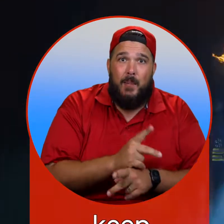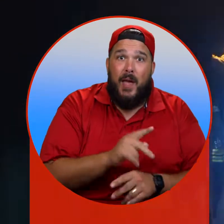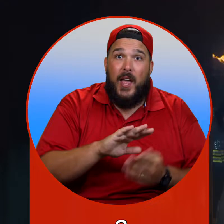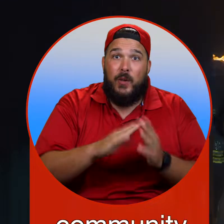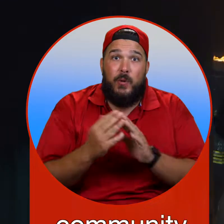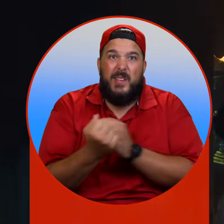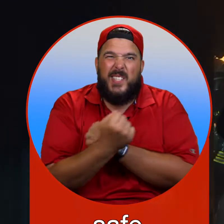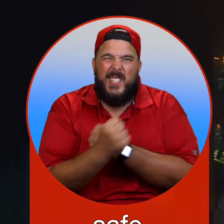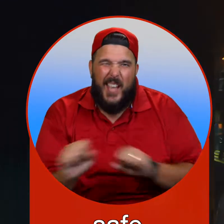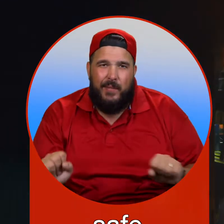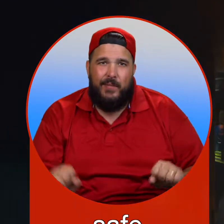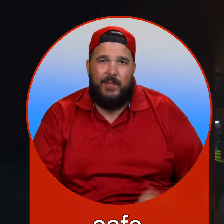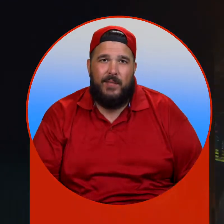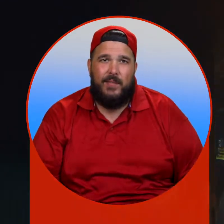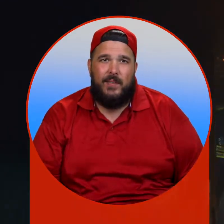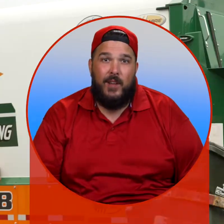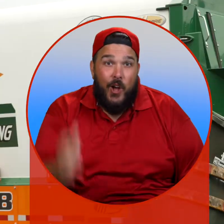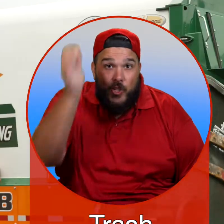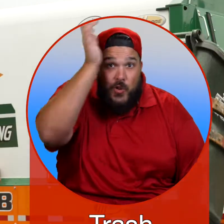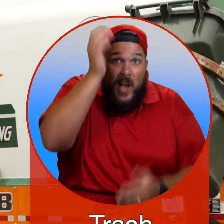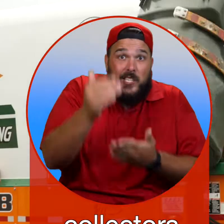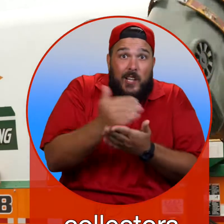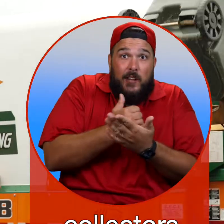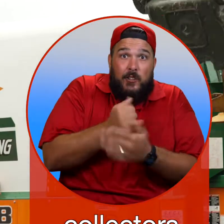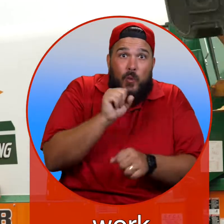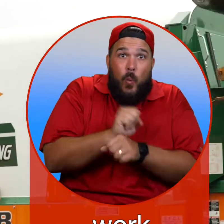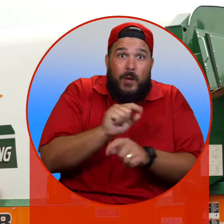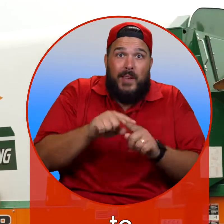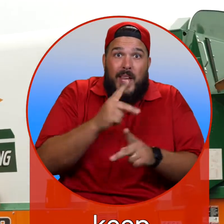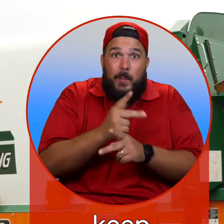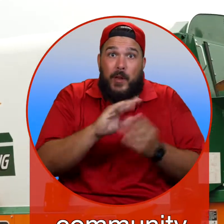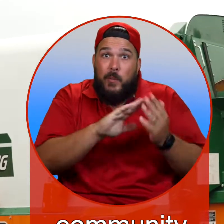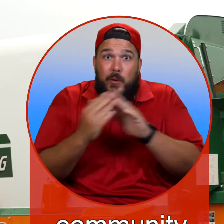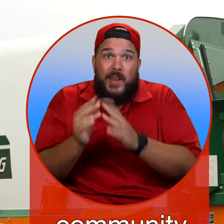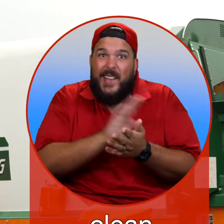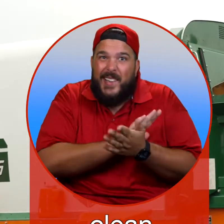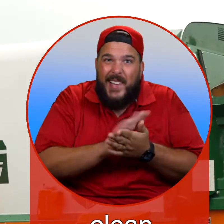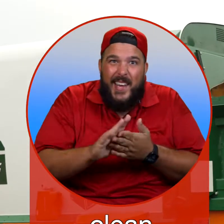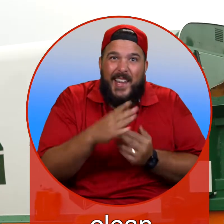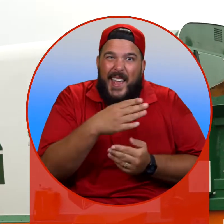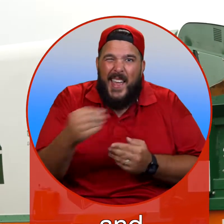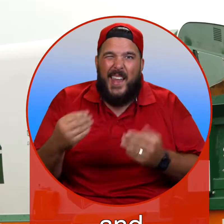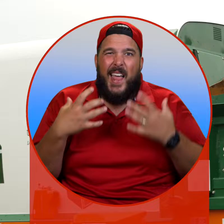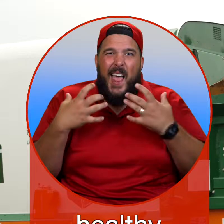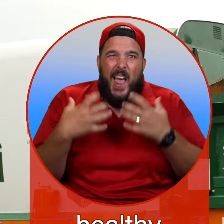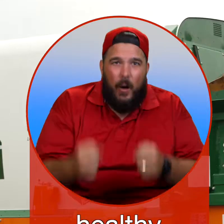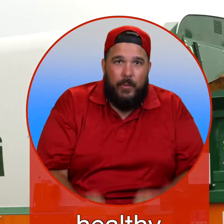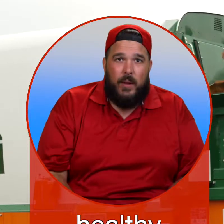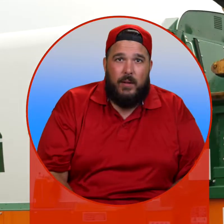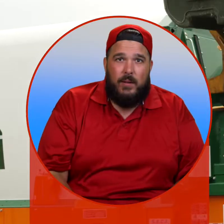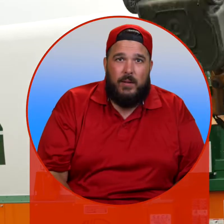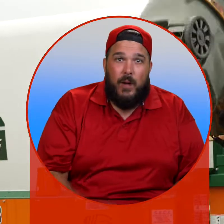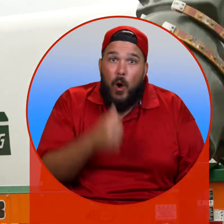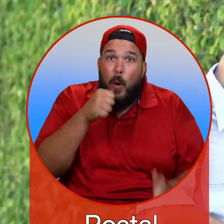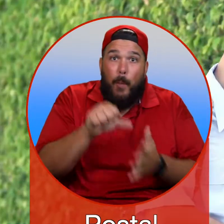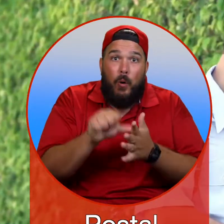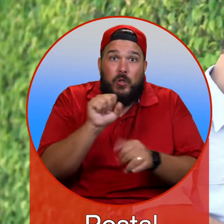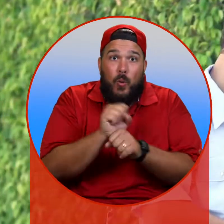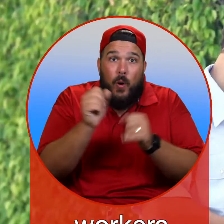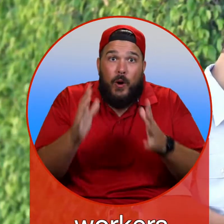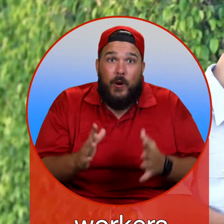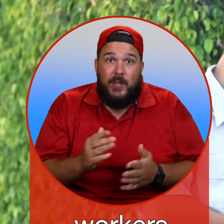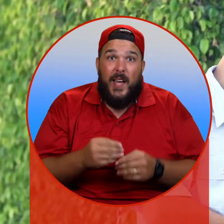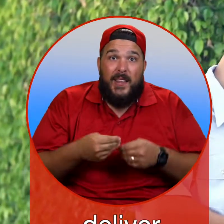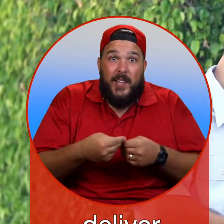to keep a community safe. Trash collectors work to keep a community clean and healthy.